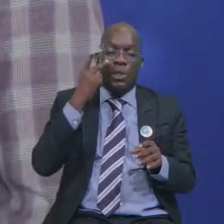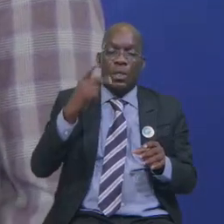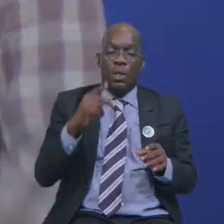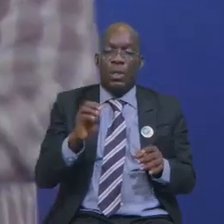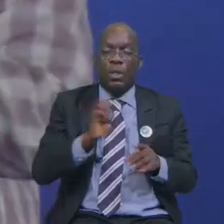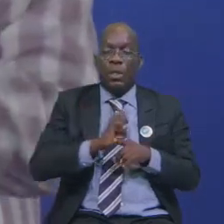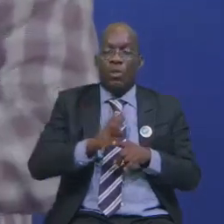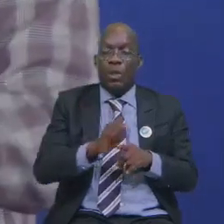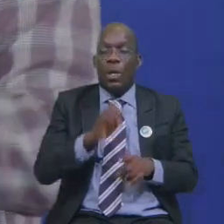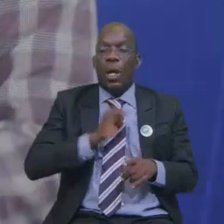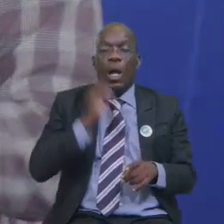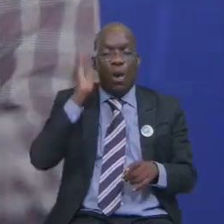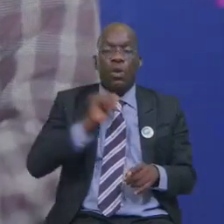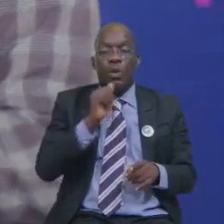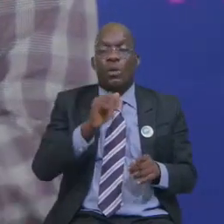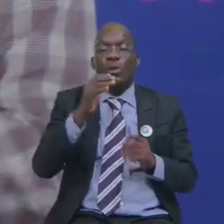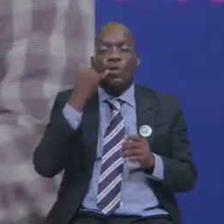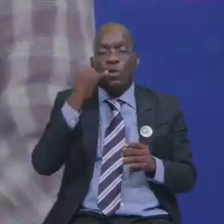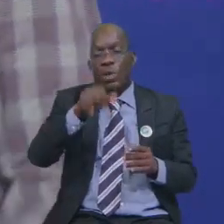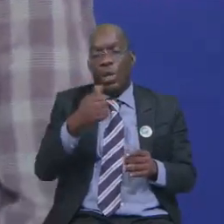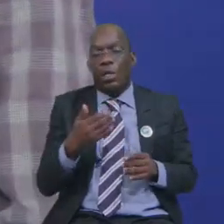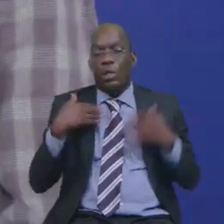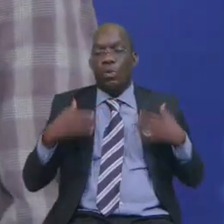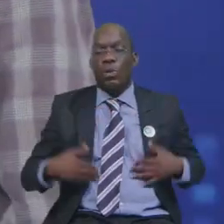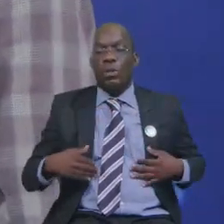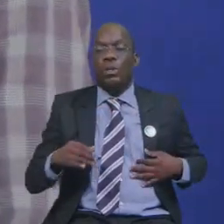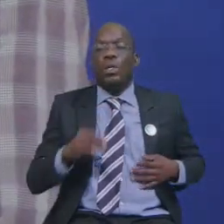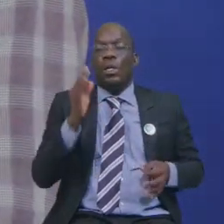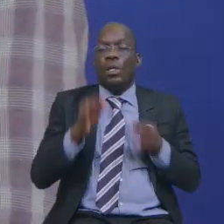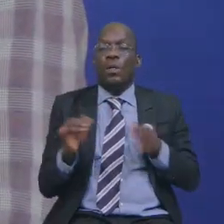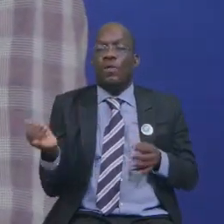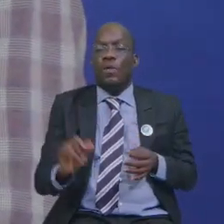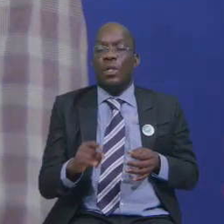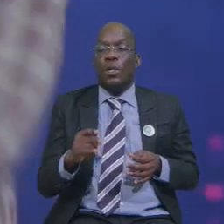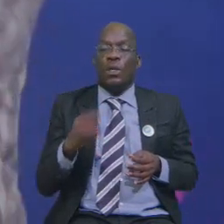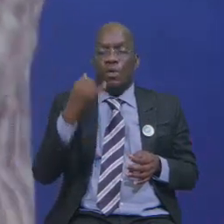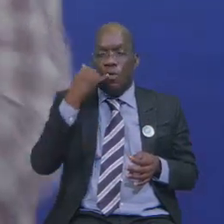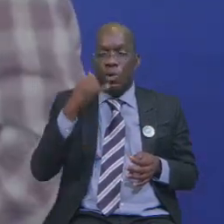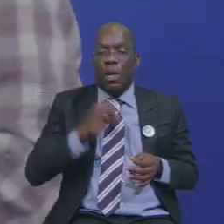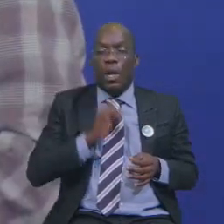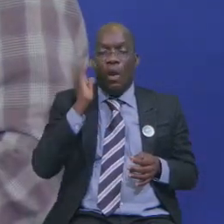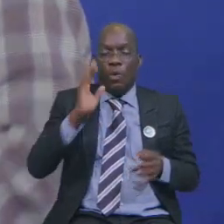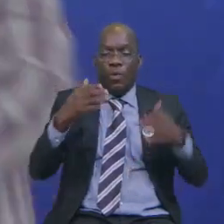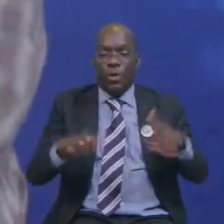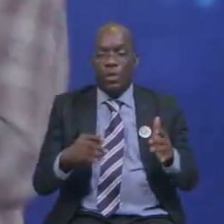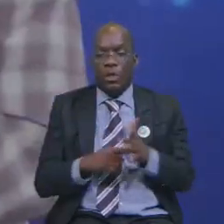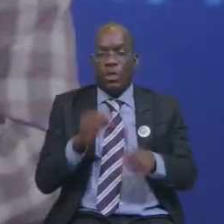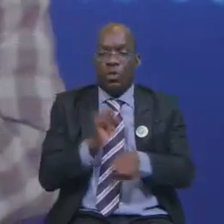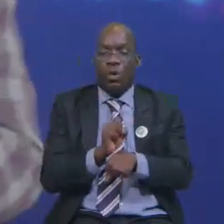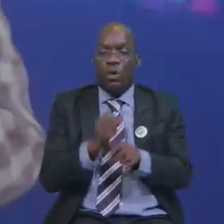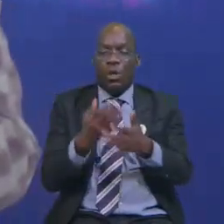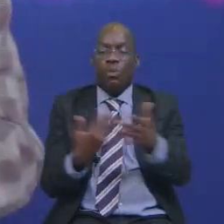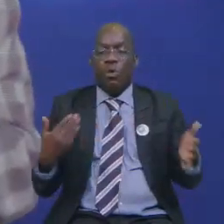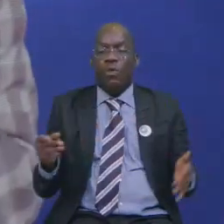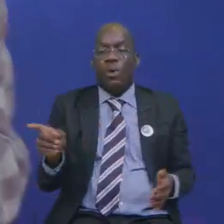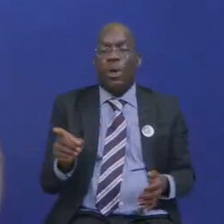And if they call, I have to finish this before I pick the call. That's discipline. Or do you